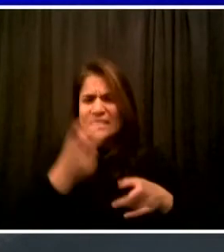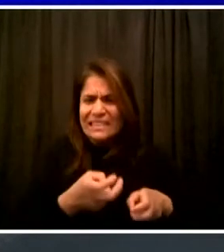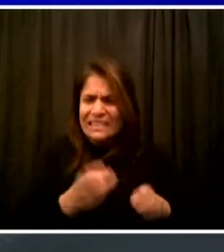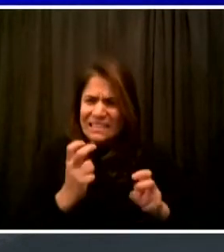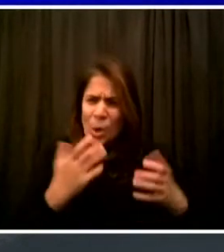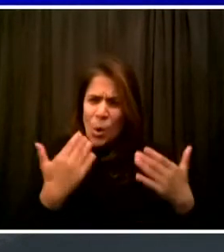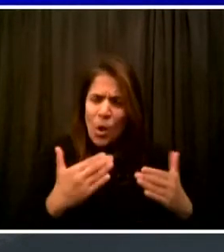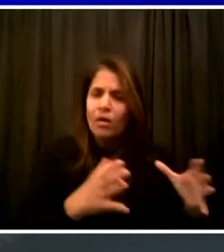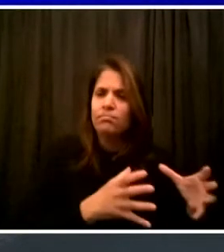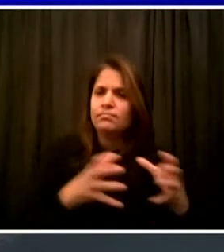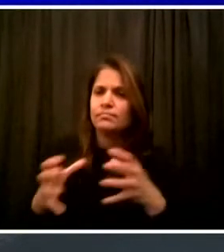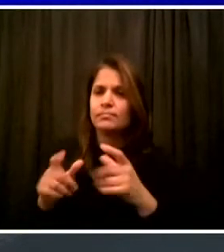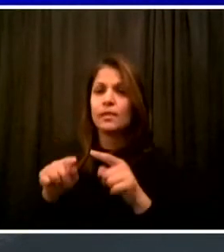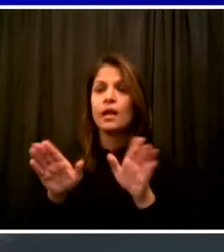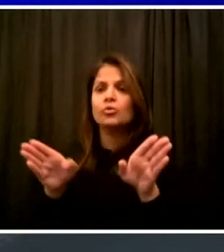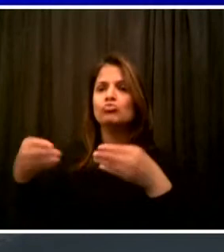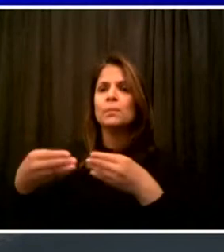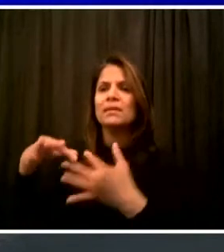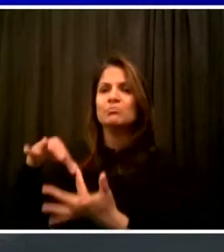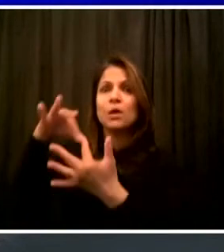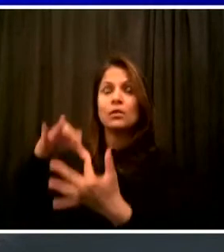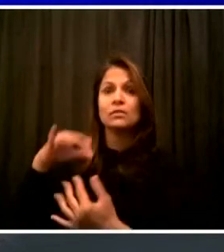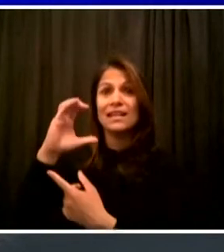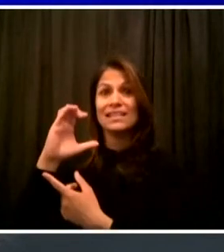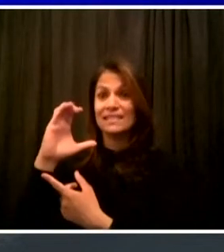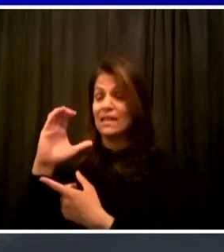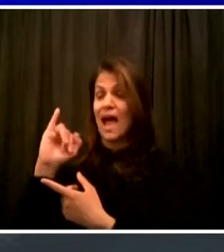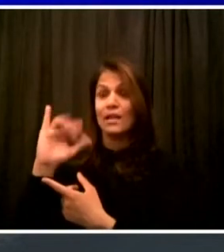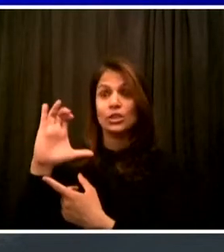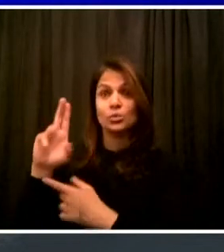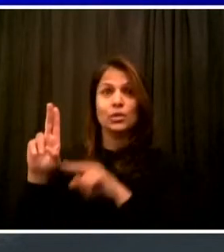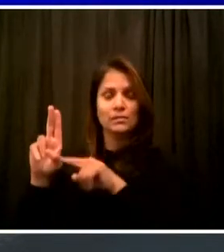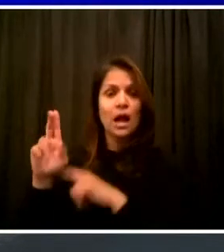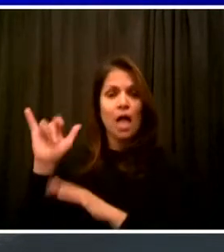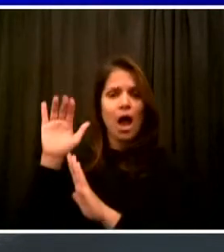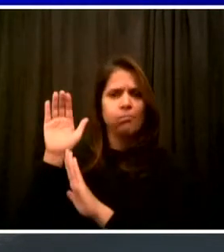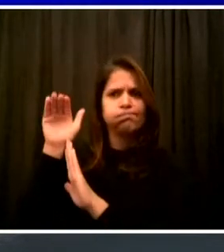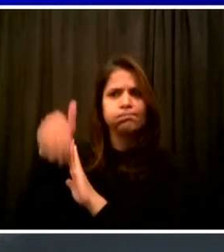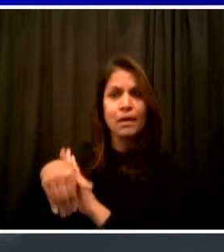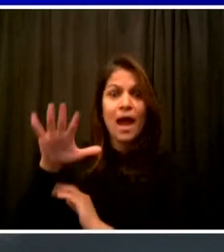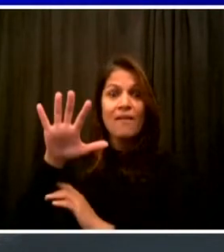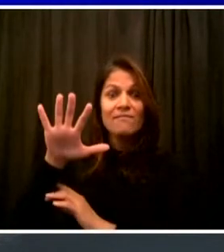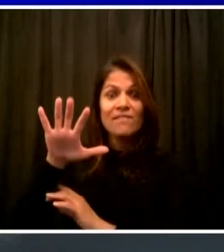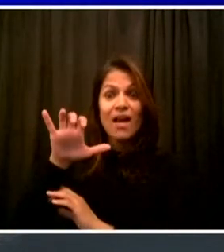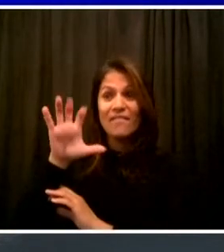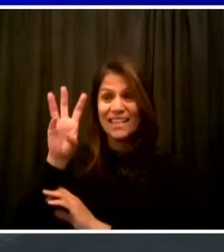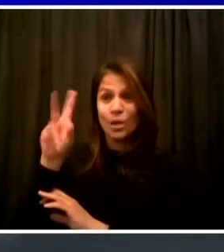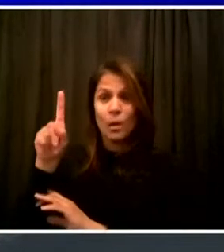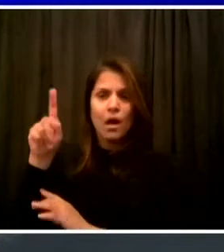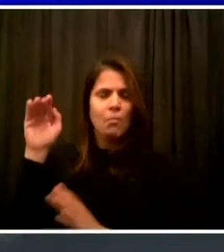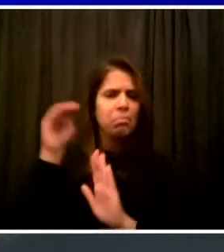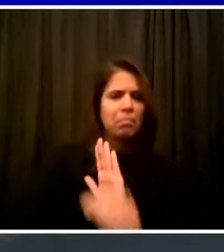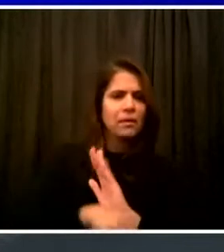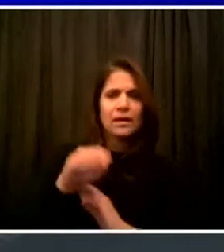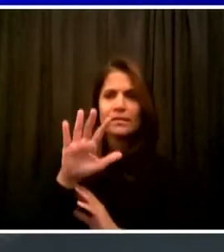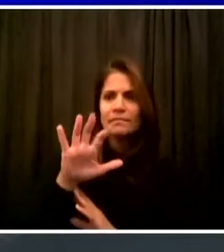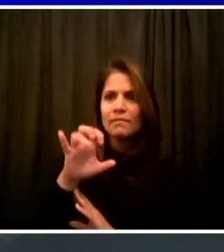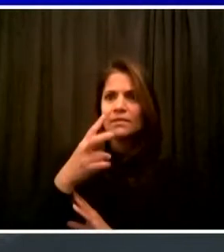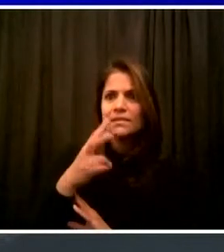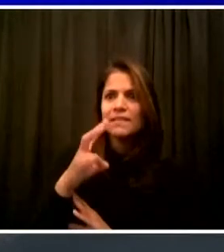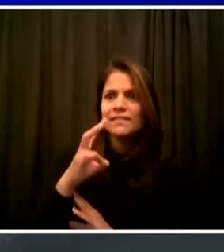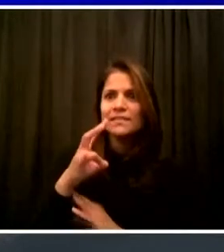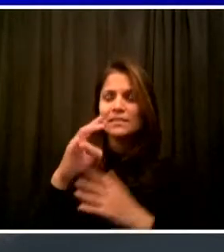from 561 to 517. So that's a big movement there. That's a big jump in the right direction. Bigger than we've